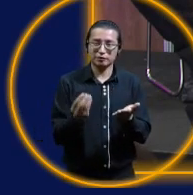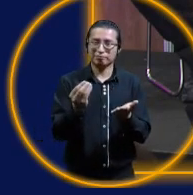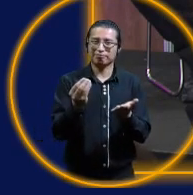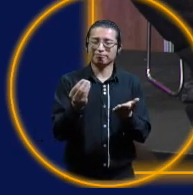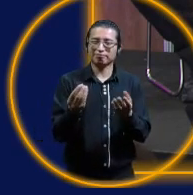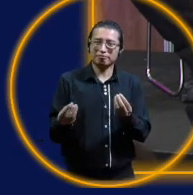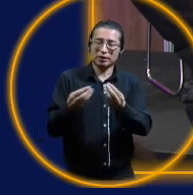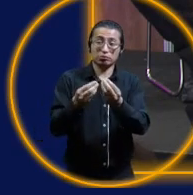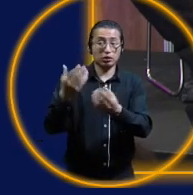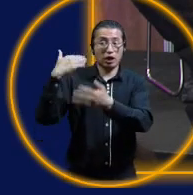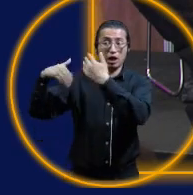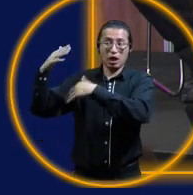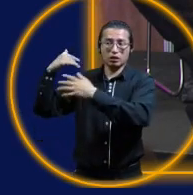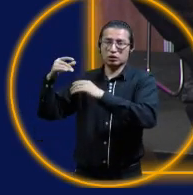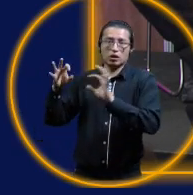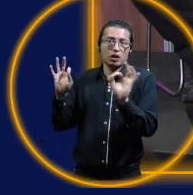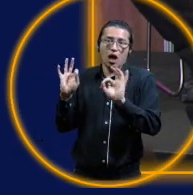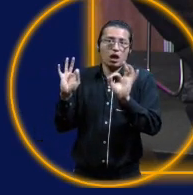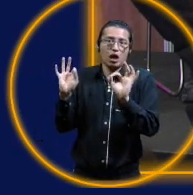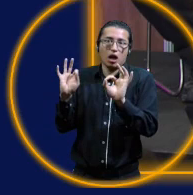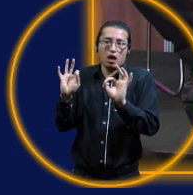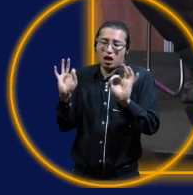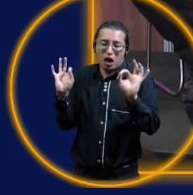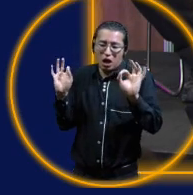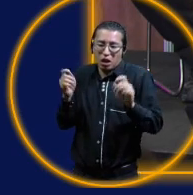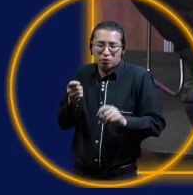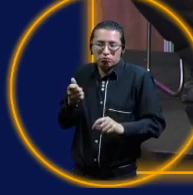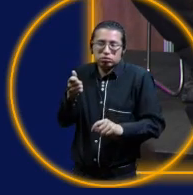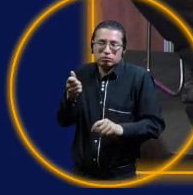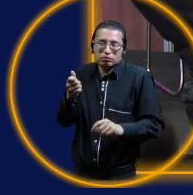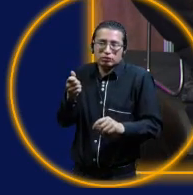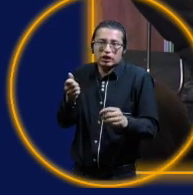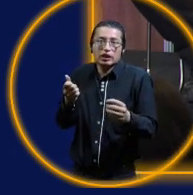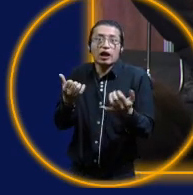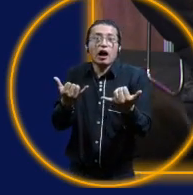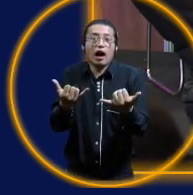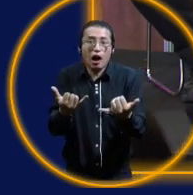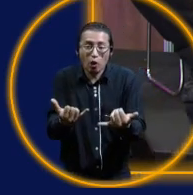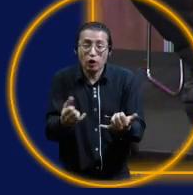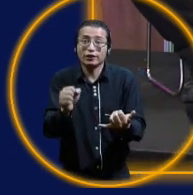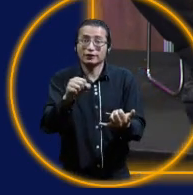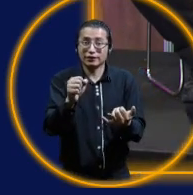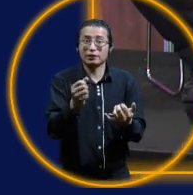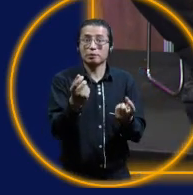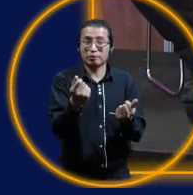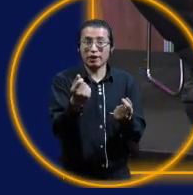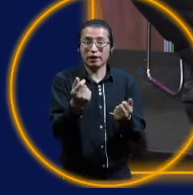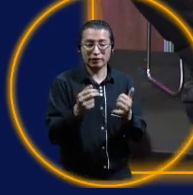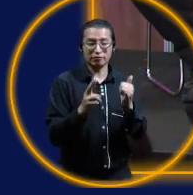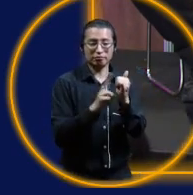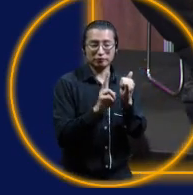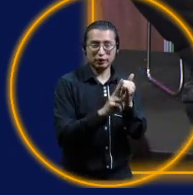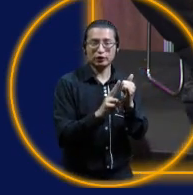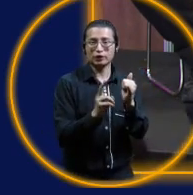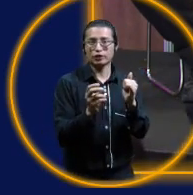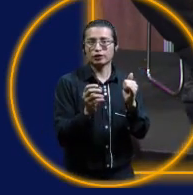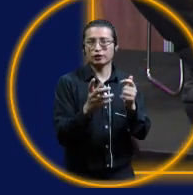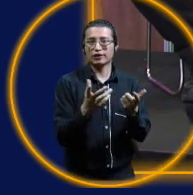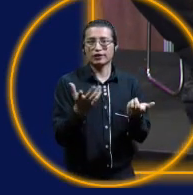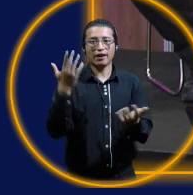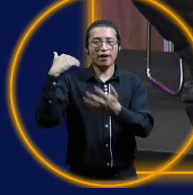making some money before, I think. I think it was like, you're in or you're out. But I don't know if that's really true.